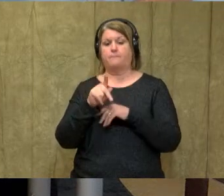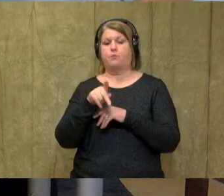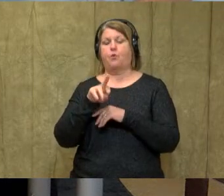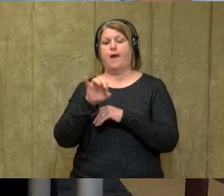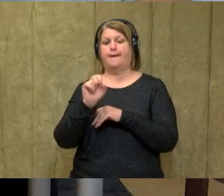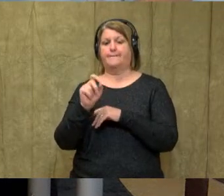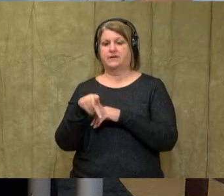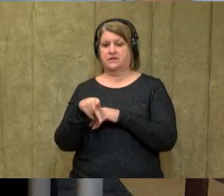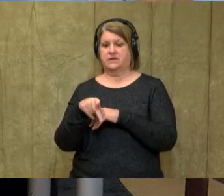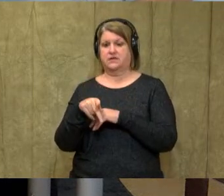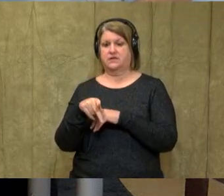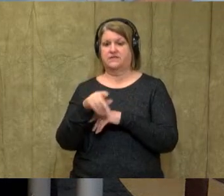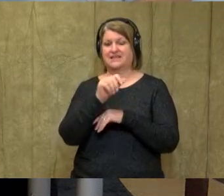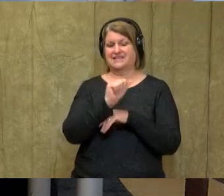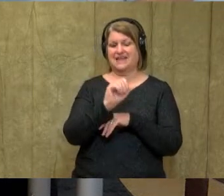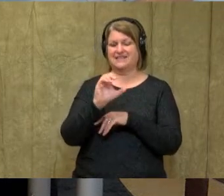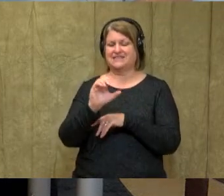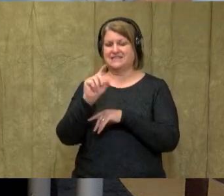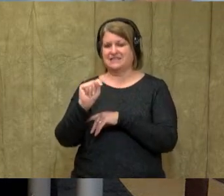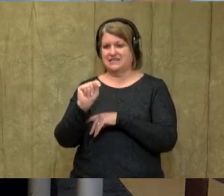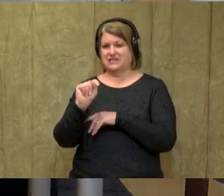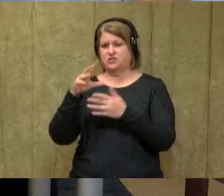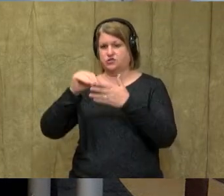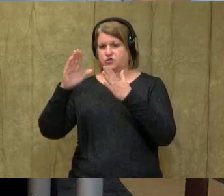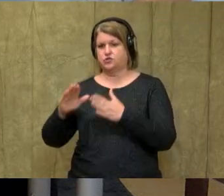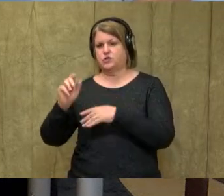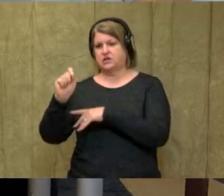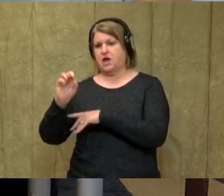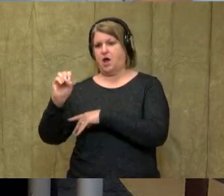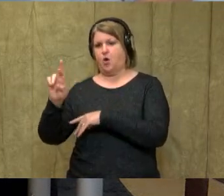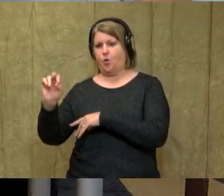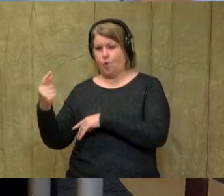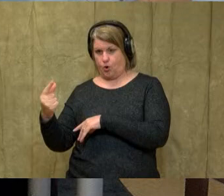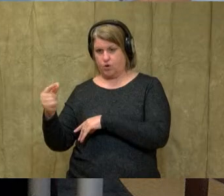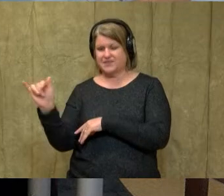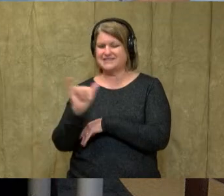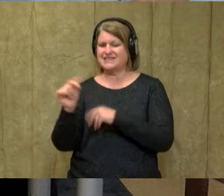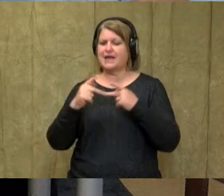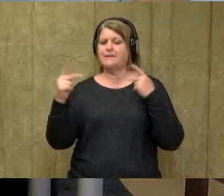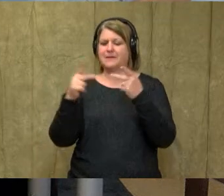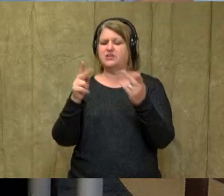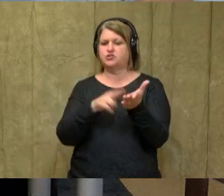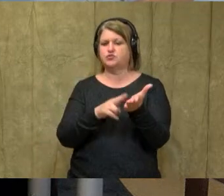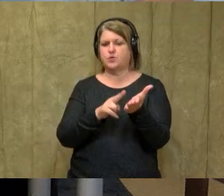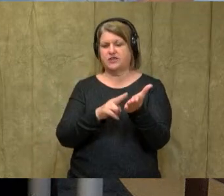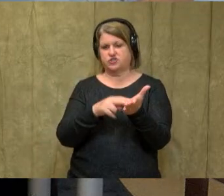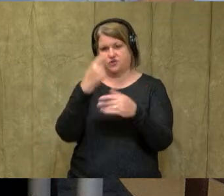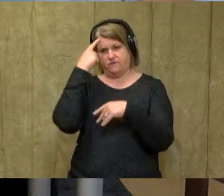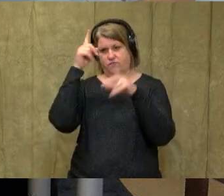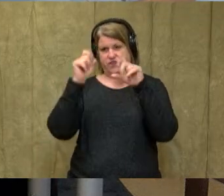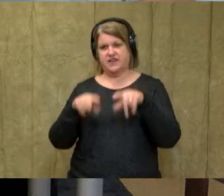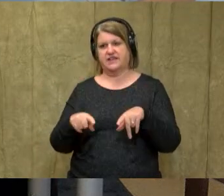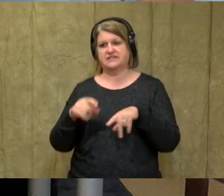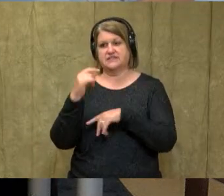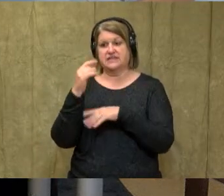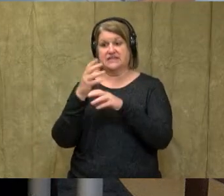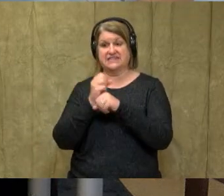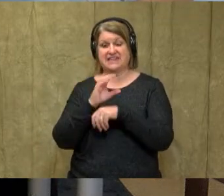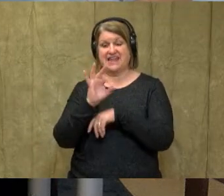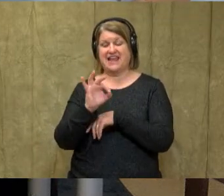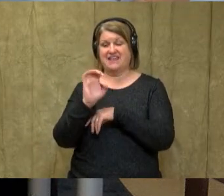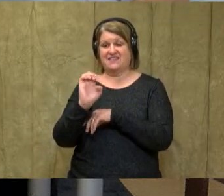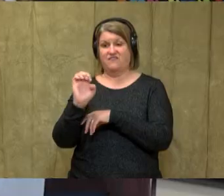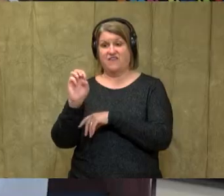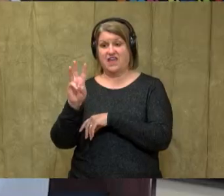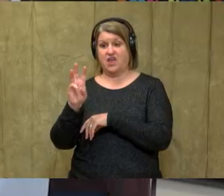And that's actstudent.org, the same place you register for the test. And to get the fee waiver, you need to contact your school counselor. That's right. We can still